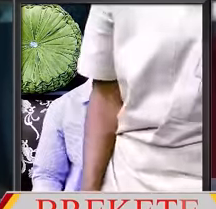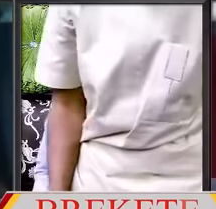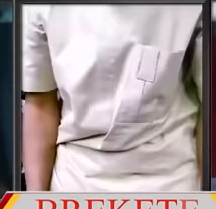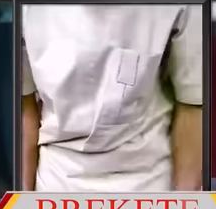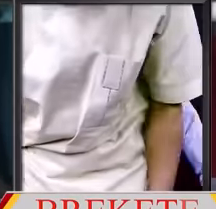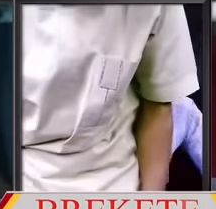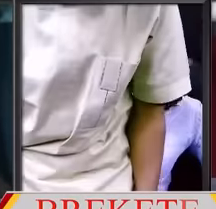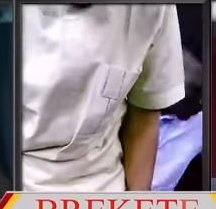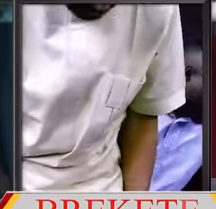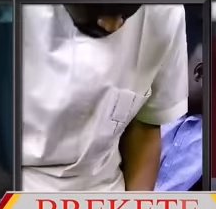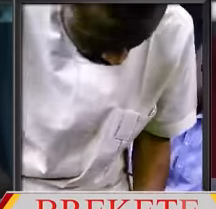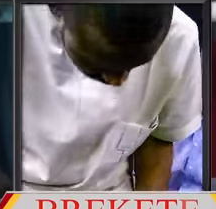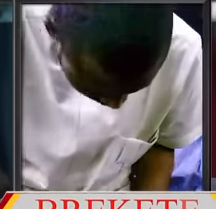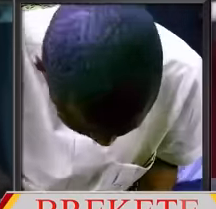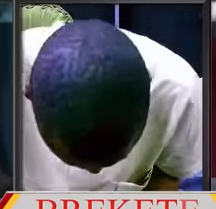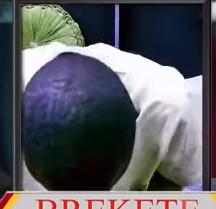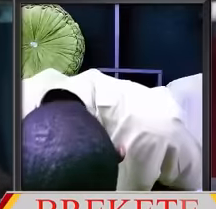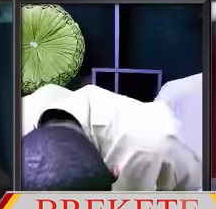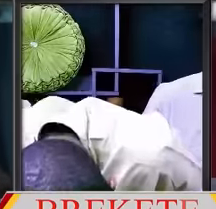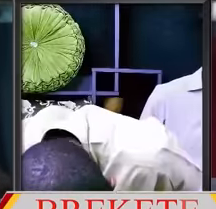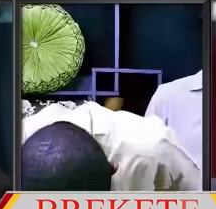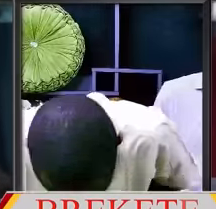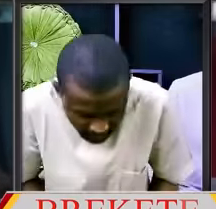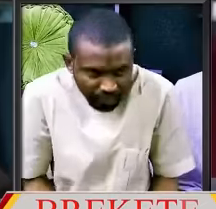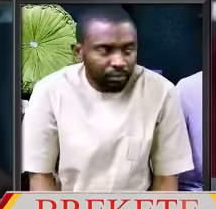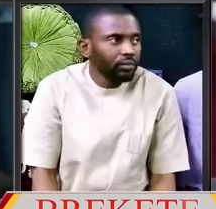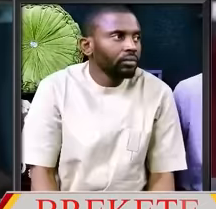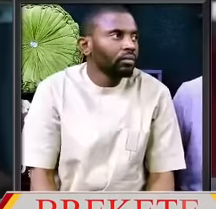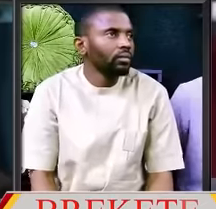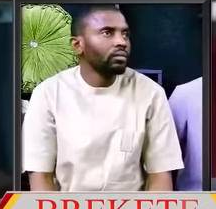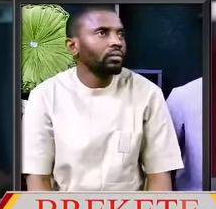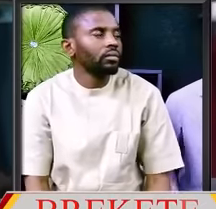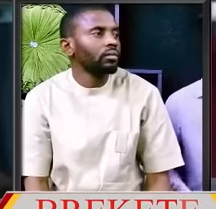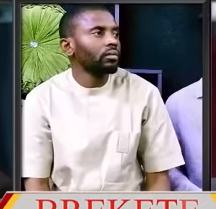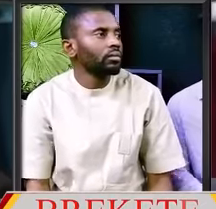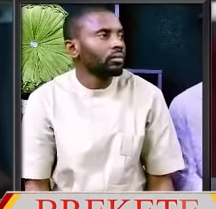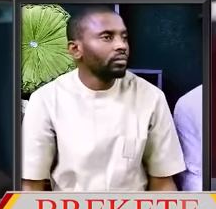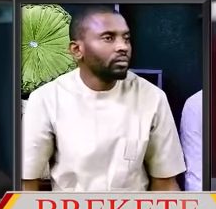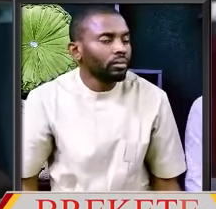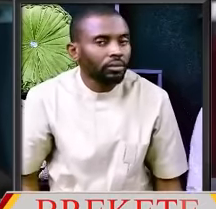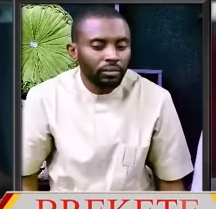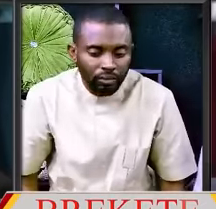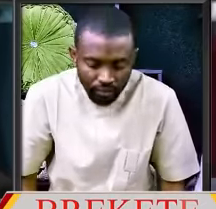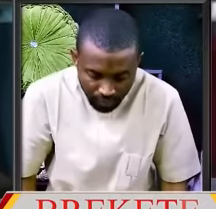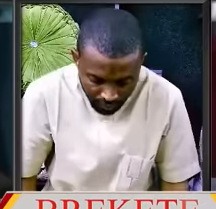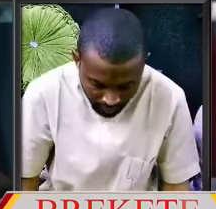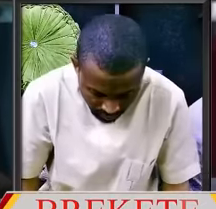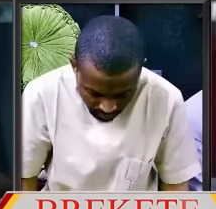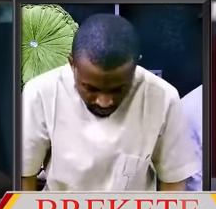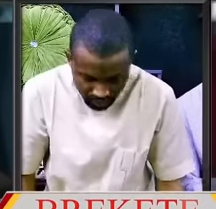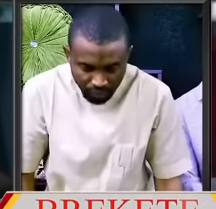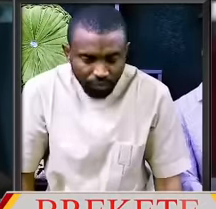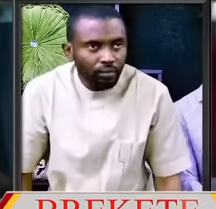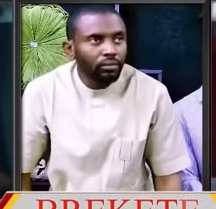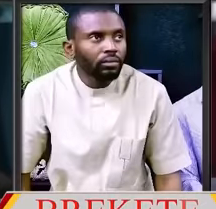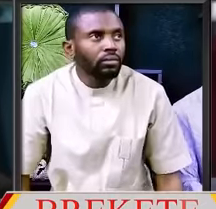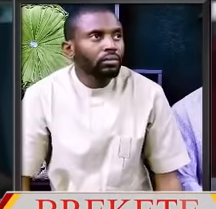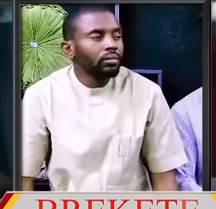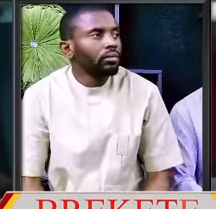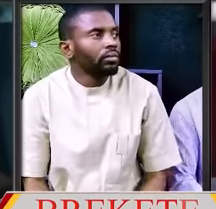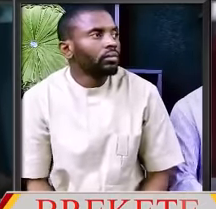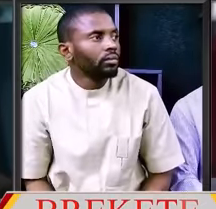You would have gone downstairs. Lock up the gate. Go and get the police. And said, you know what? We need to get to the bottom of